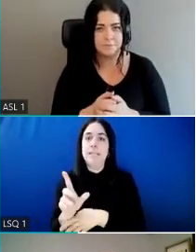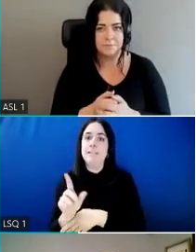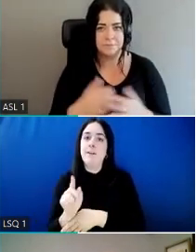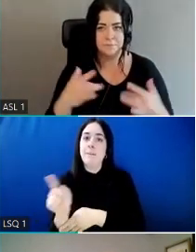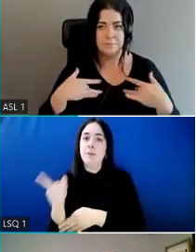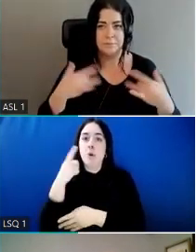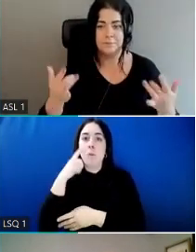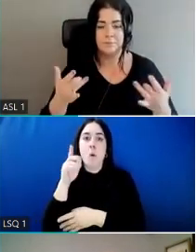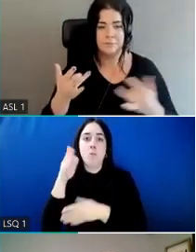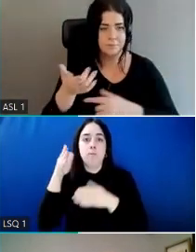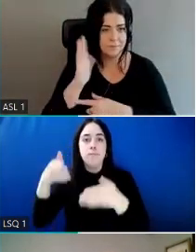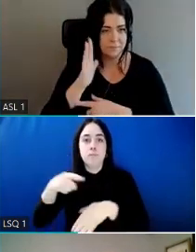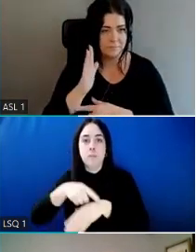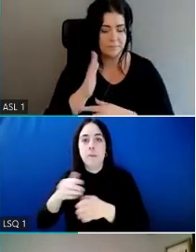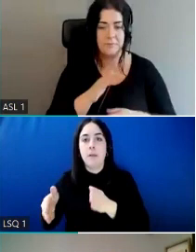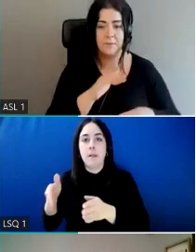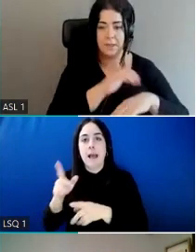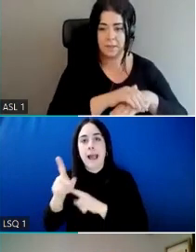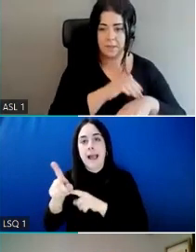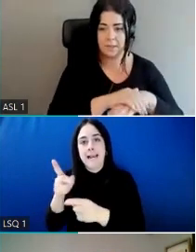will be presented in English,